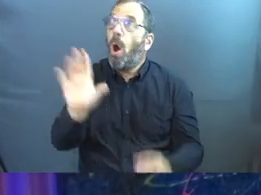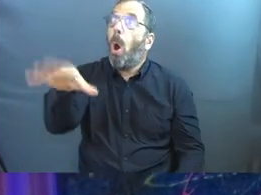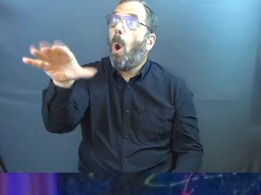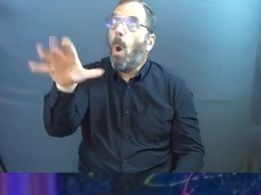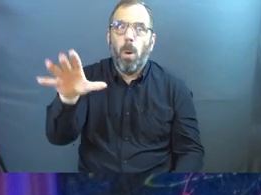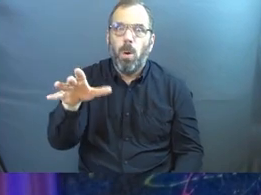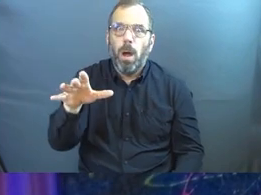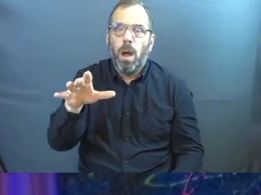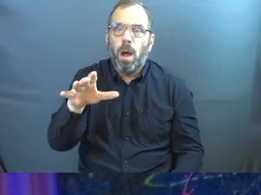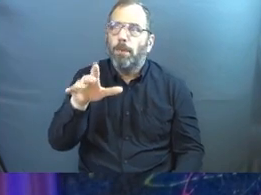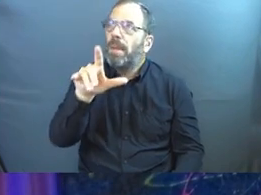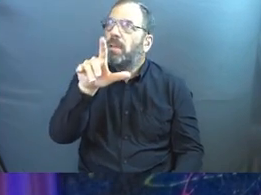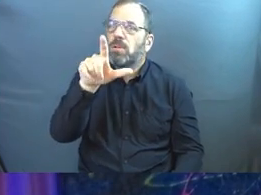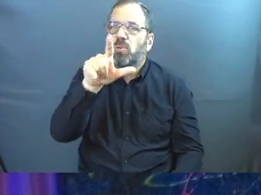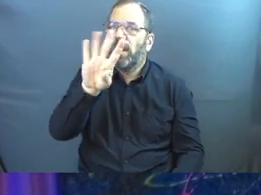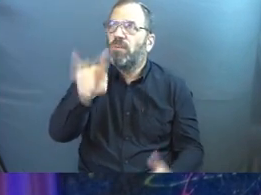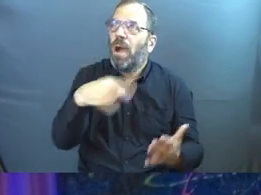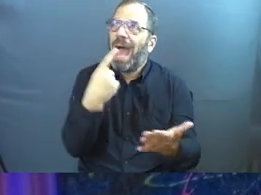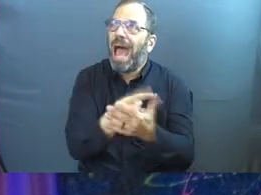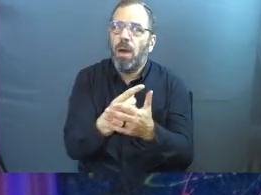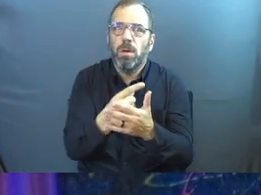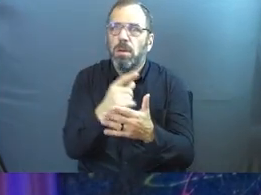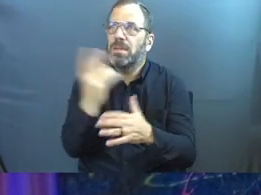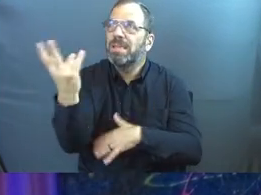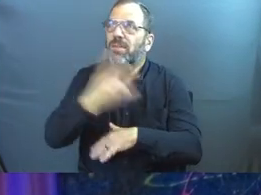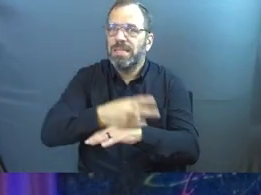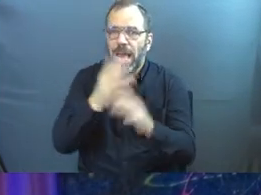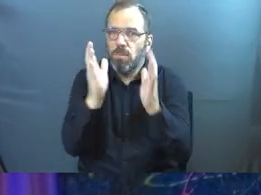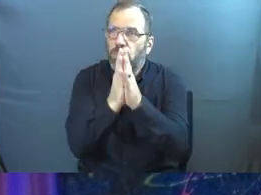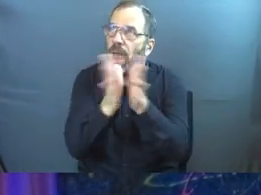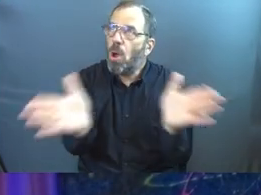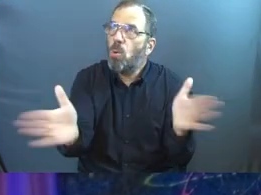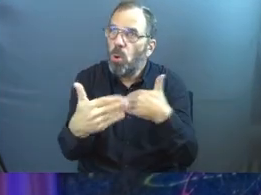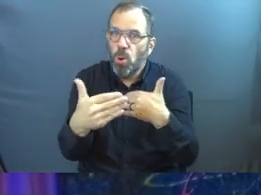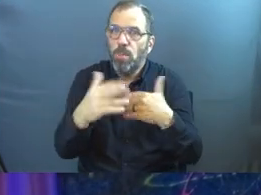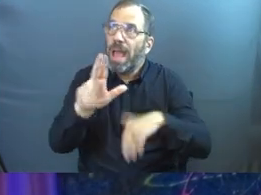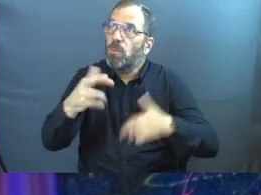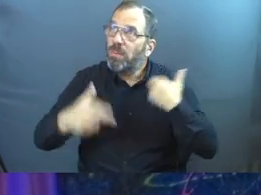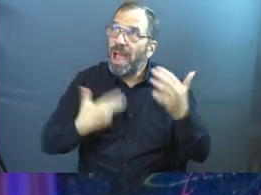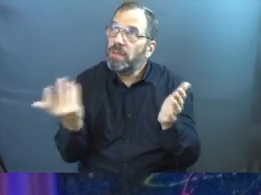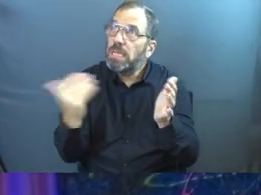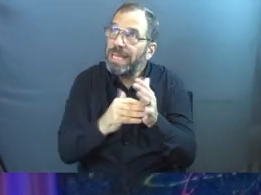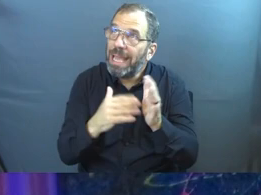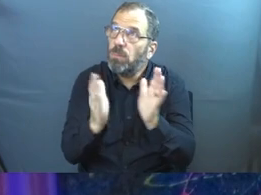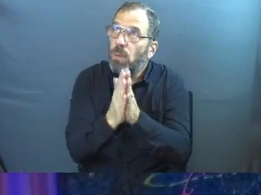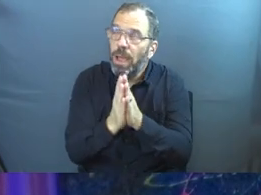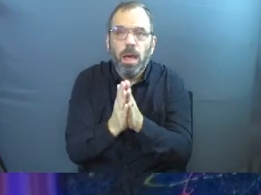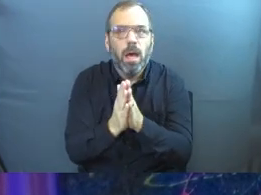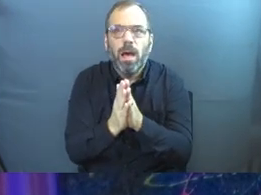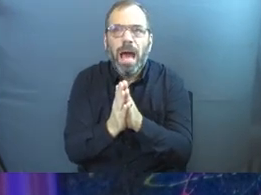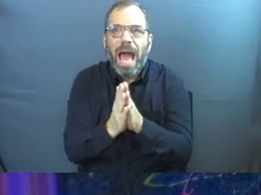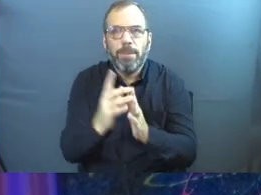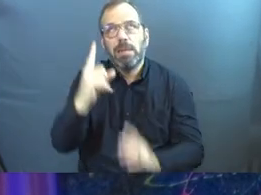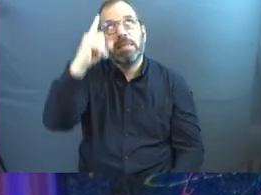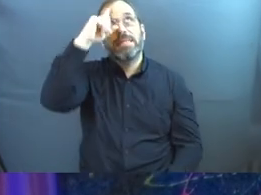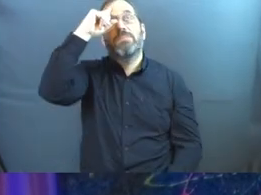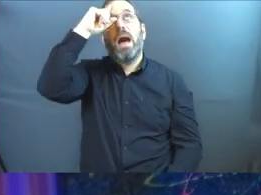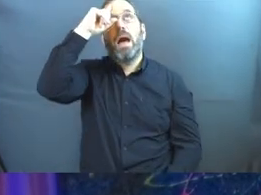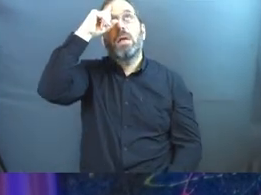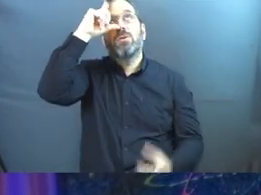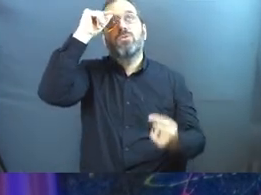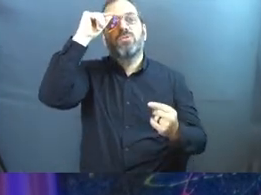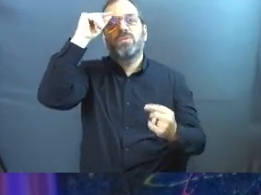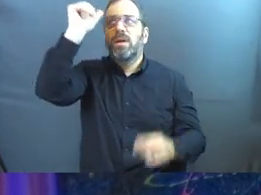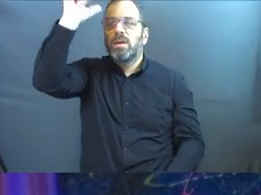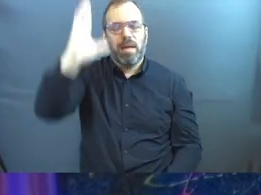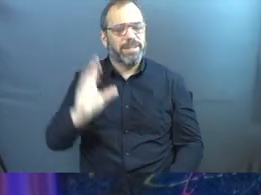maybe let's start a 24/7 prayer room. And let's get some nationwide revival going. Like, he's got some things in mind, but